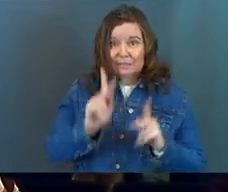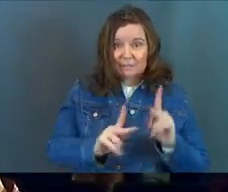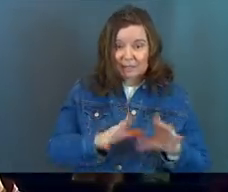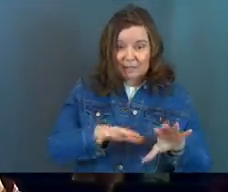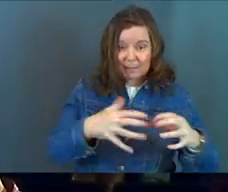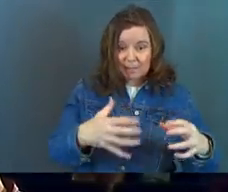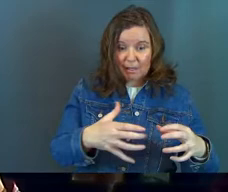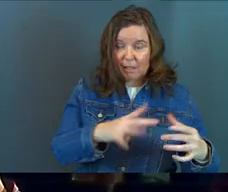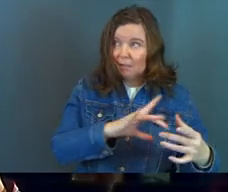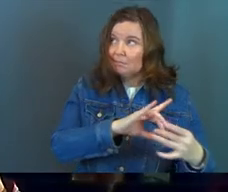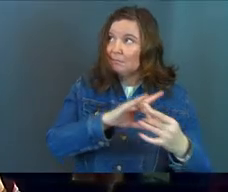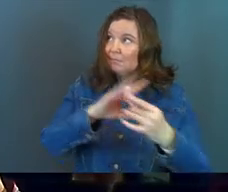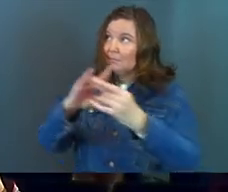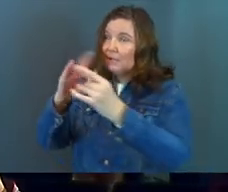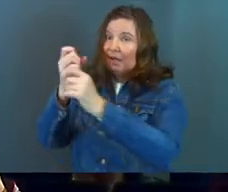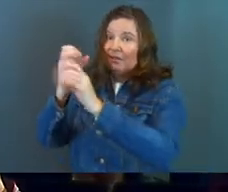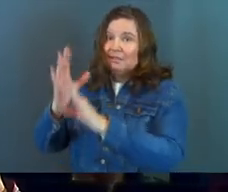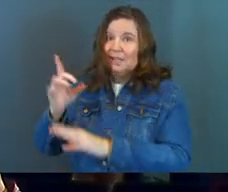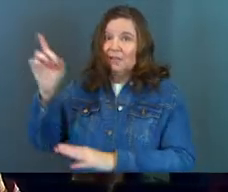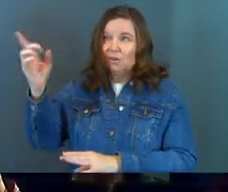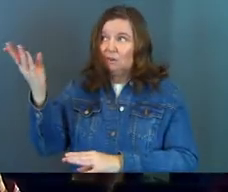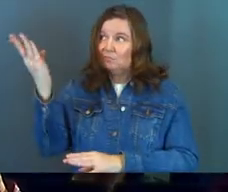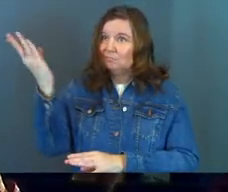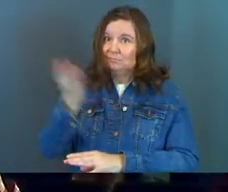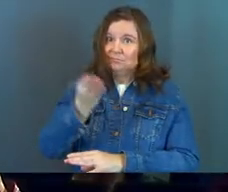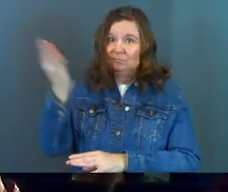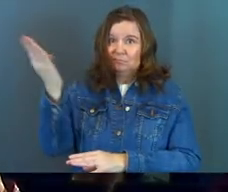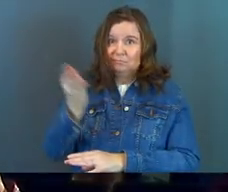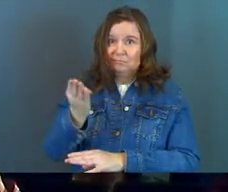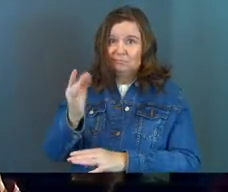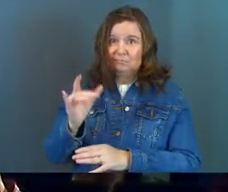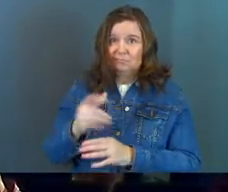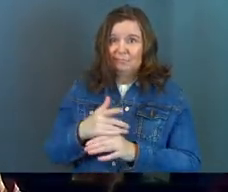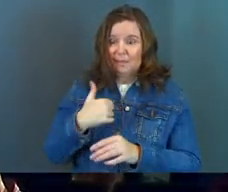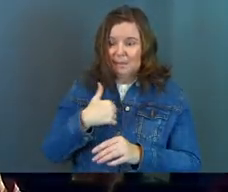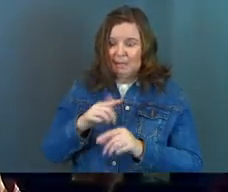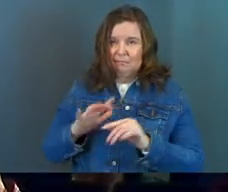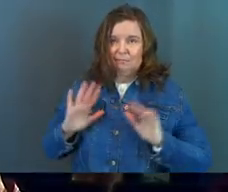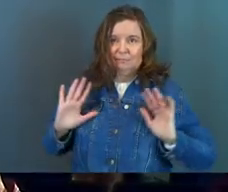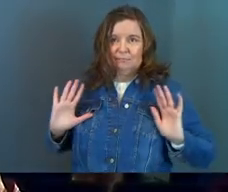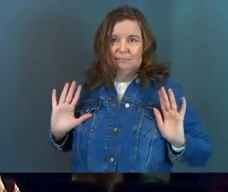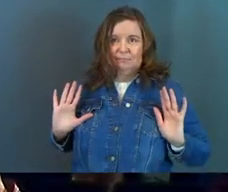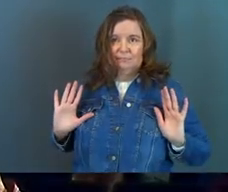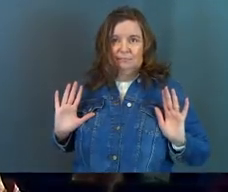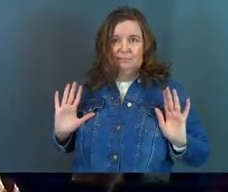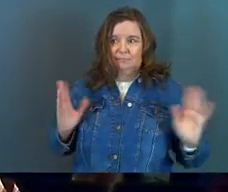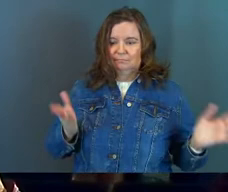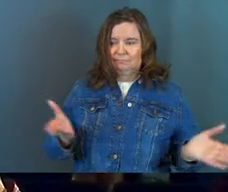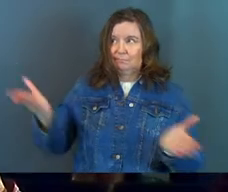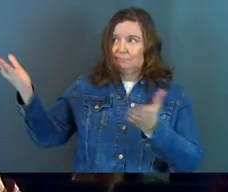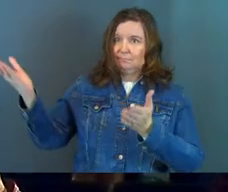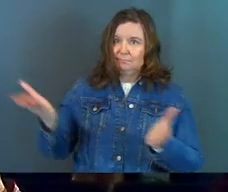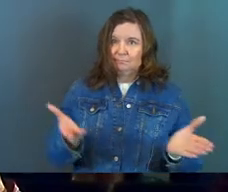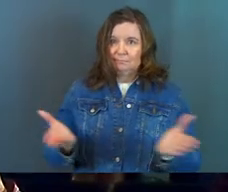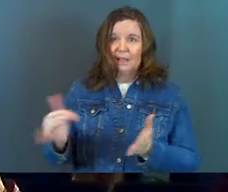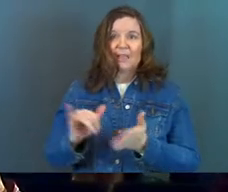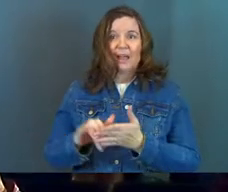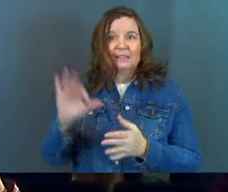people and the Savior. And that's what I should care about. Step off to the side, Josh. That's how pastoring's